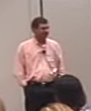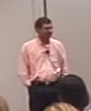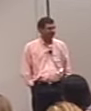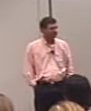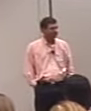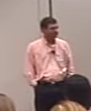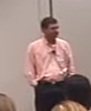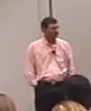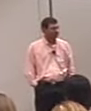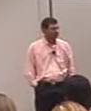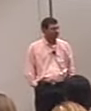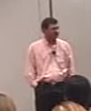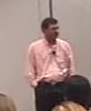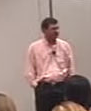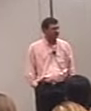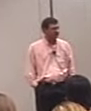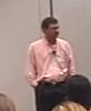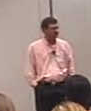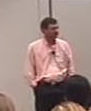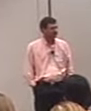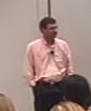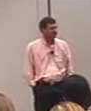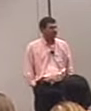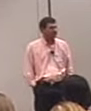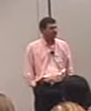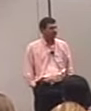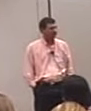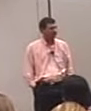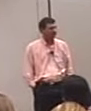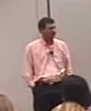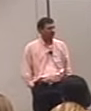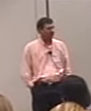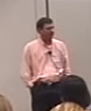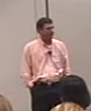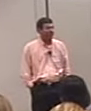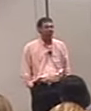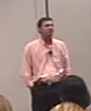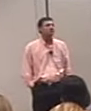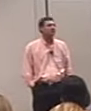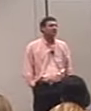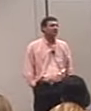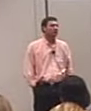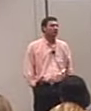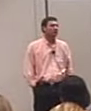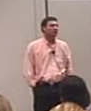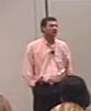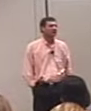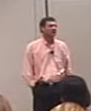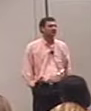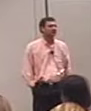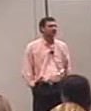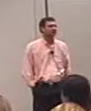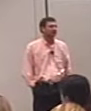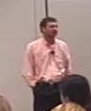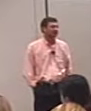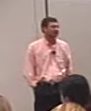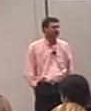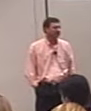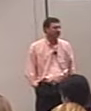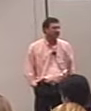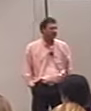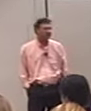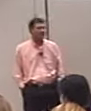Hangs out, doodles on things, plays with stuff. So she doesn't continue to badger? Oh, no. No, once I leave her alone, she stops